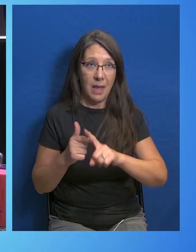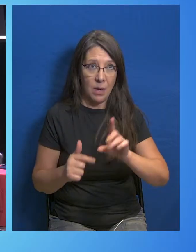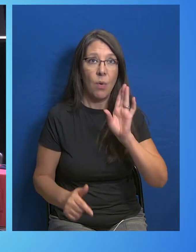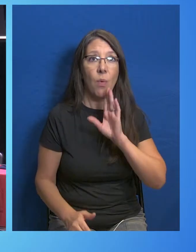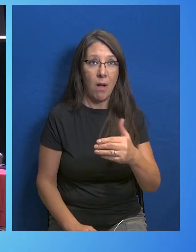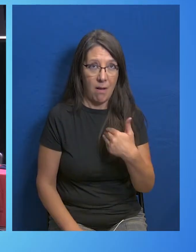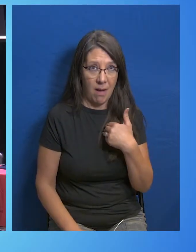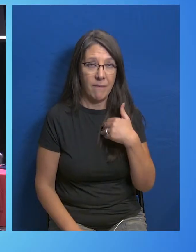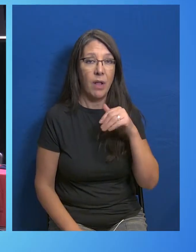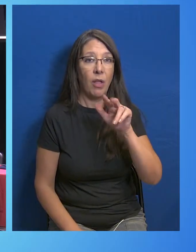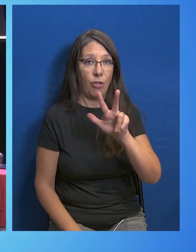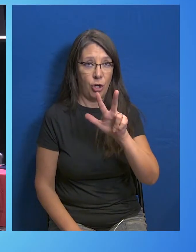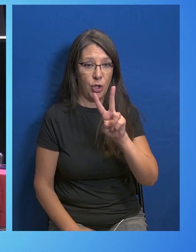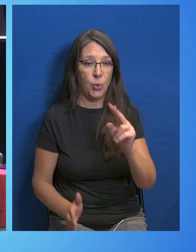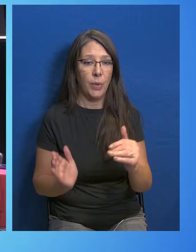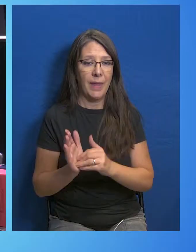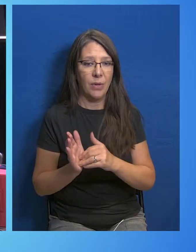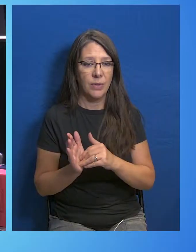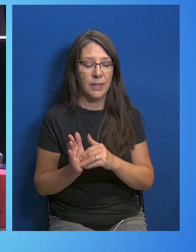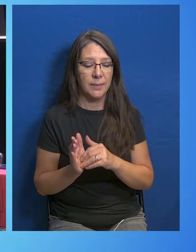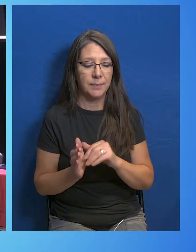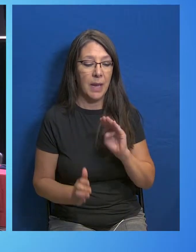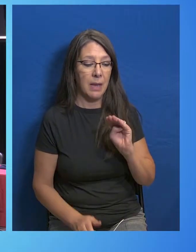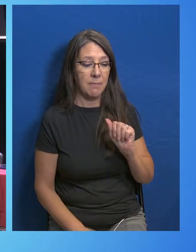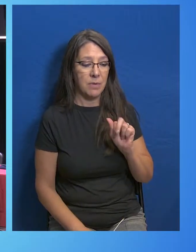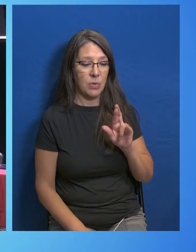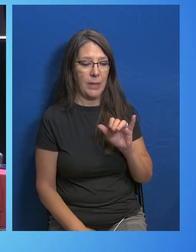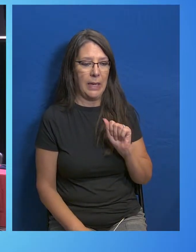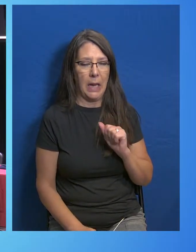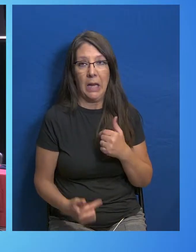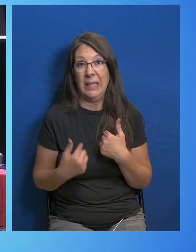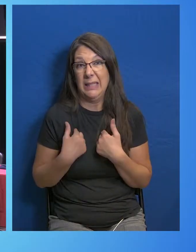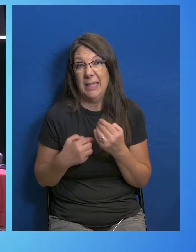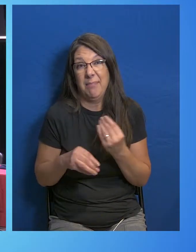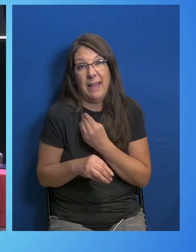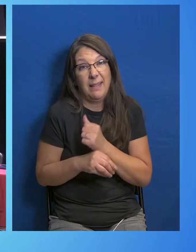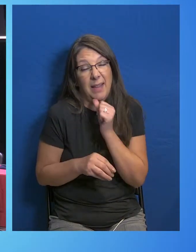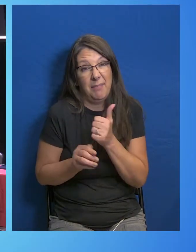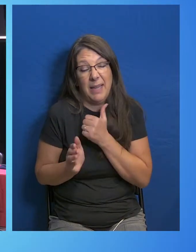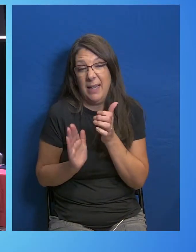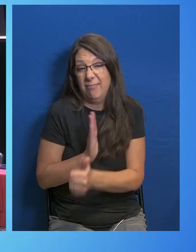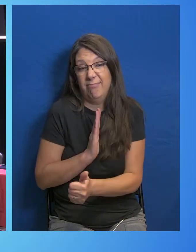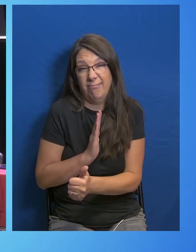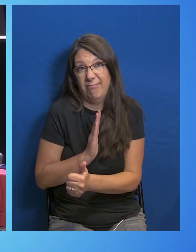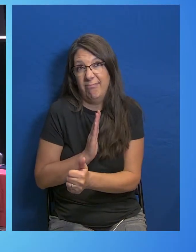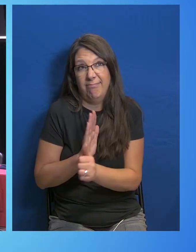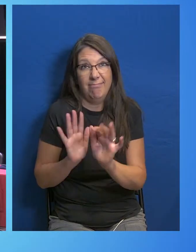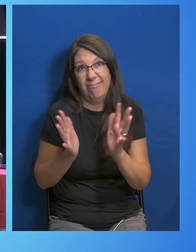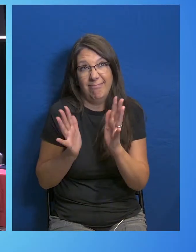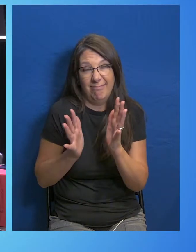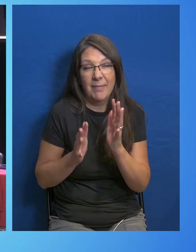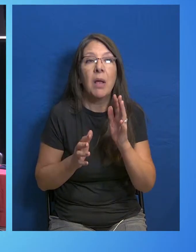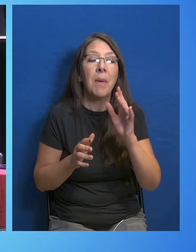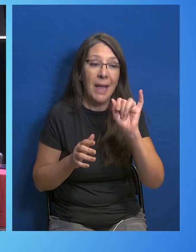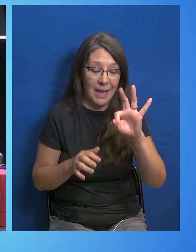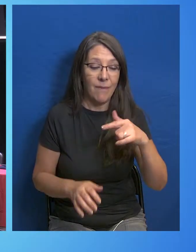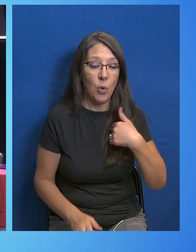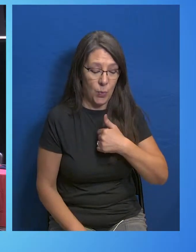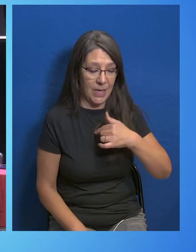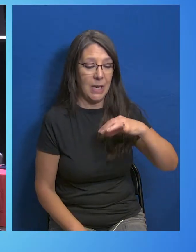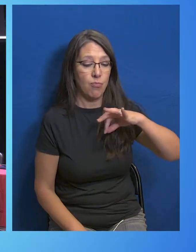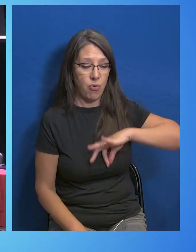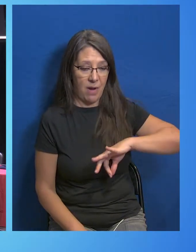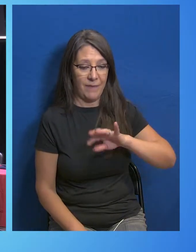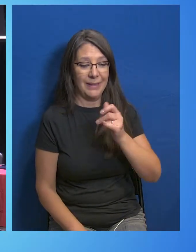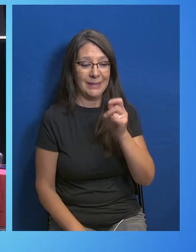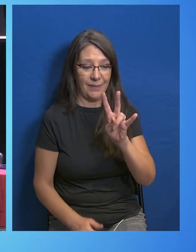32,000. Math is not my forte, but I trust If you, it was President Buchanan. $17 that Yes. we get back, okay. Yes. So we need